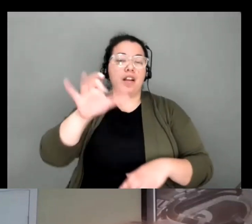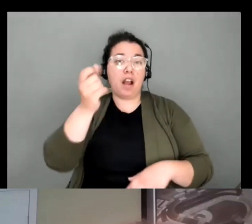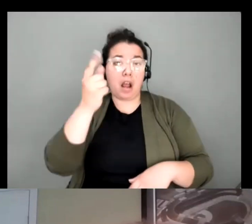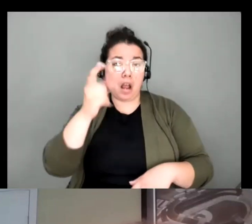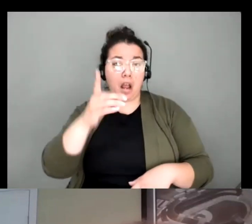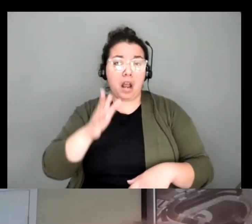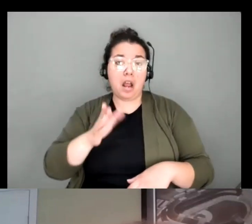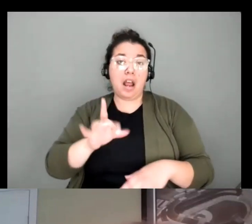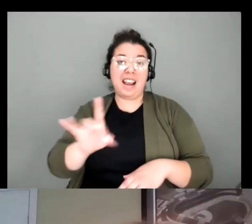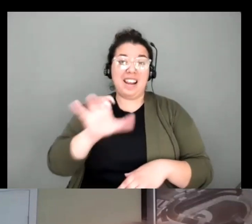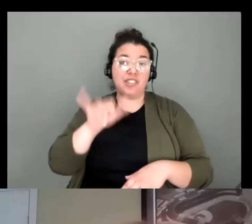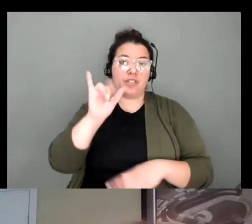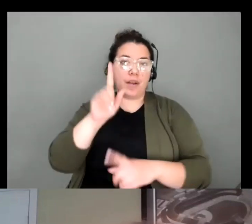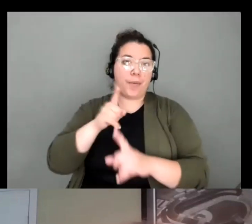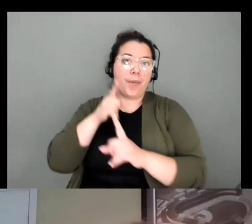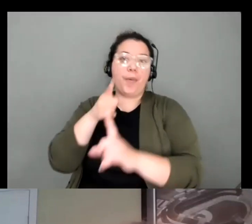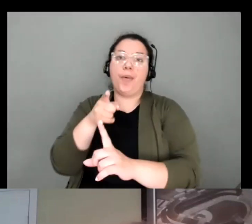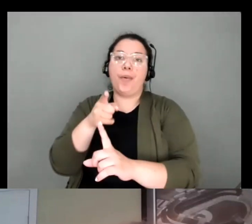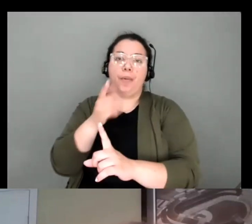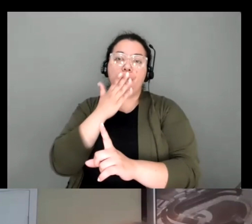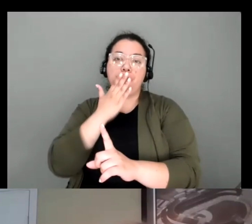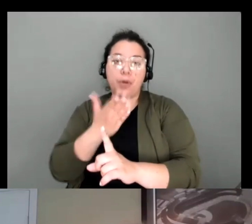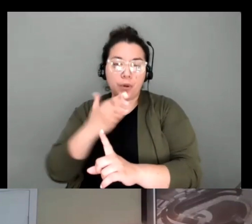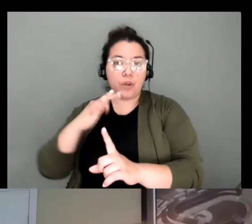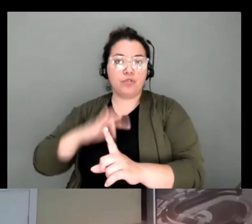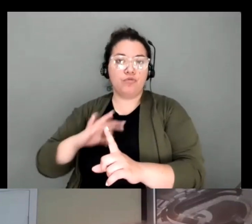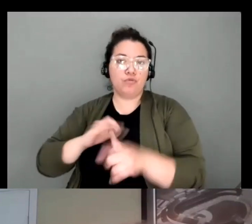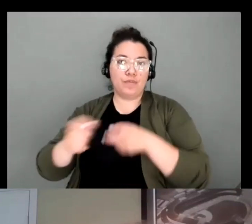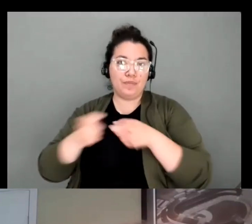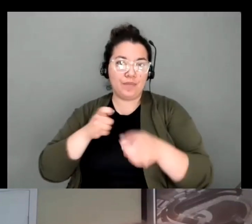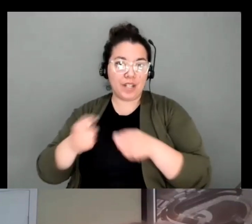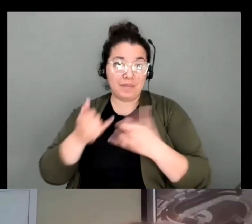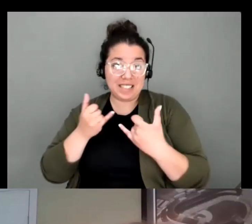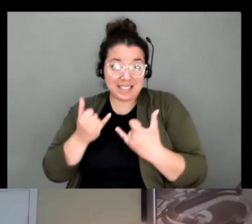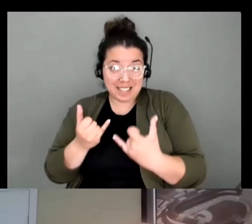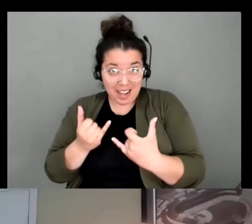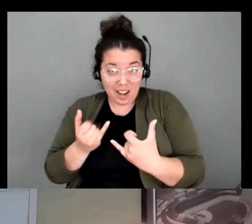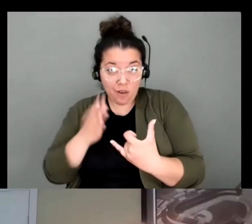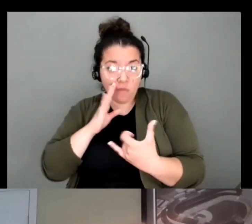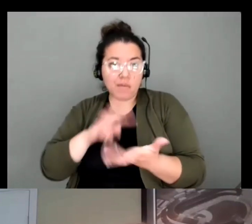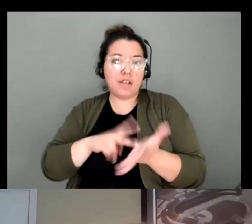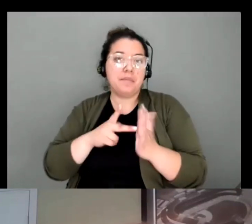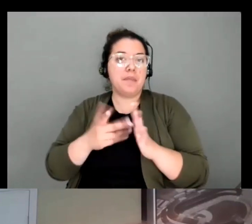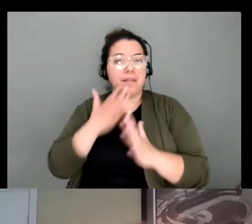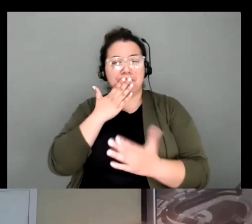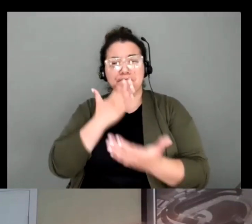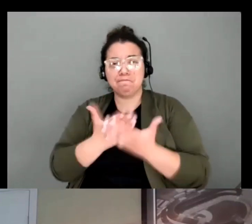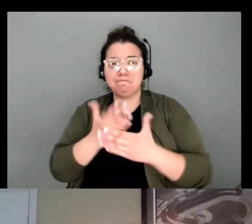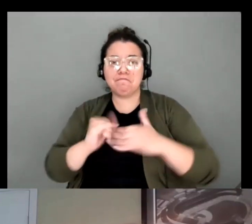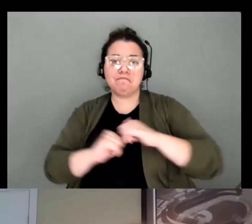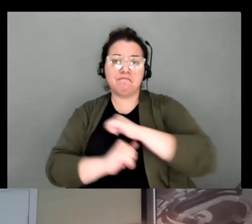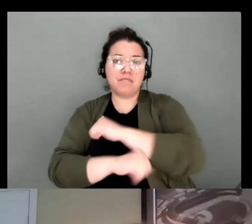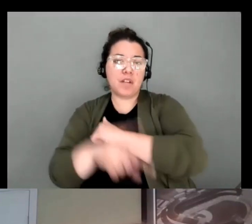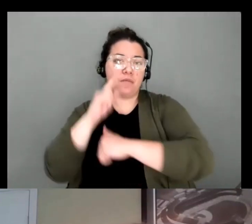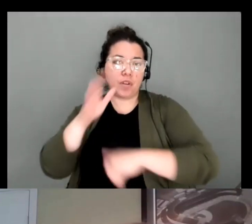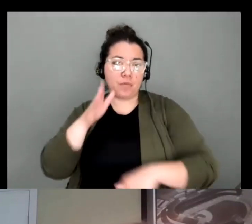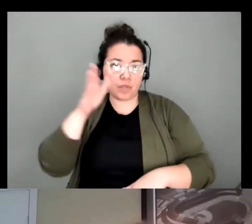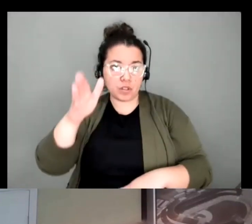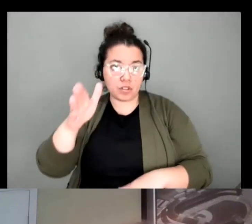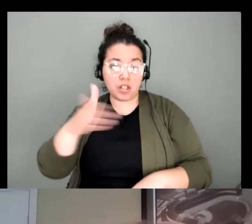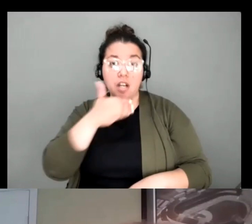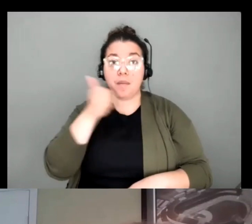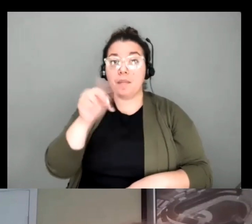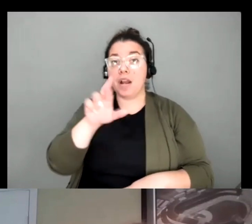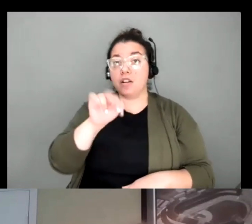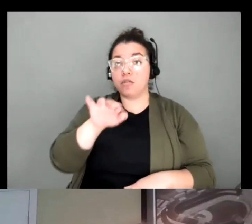you want to be. So having really good credit management skills now will set you up for the future. And that gives you better rates, better